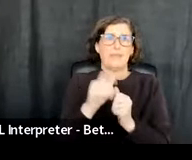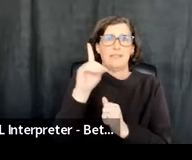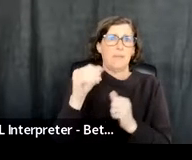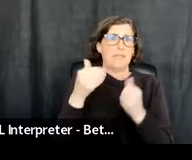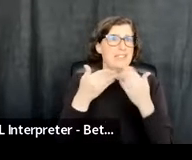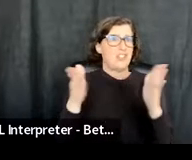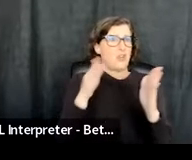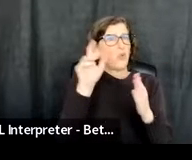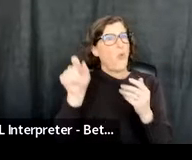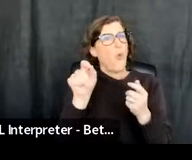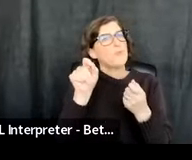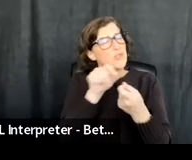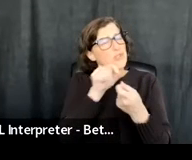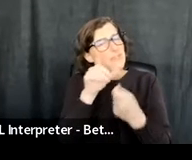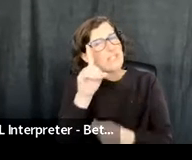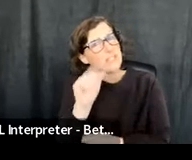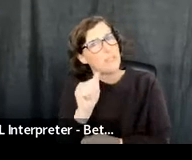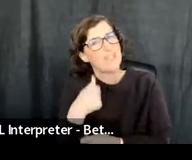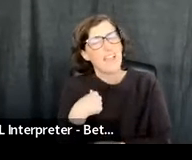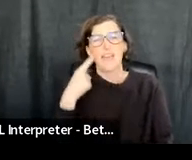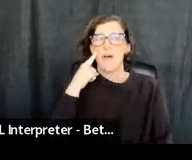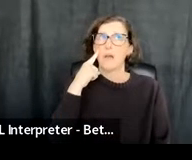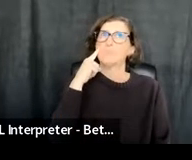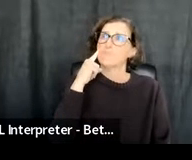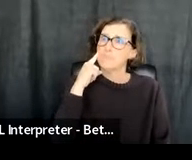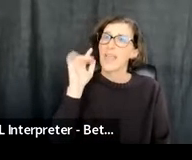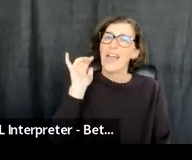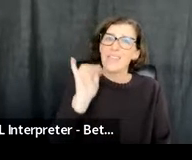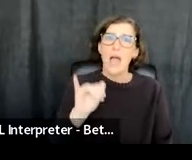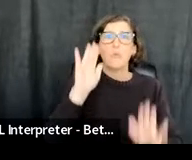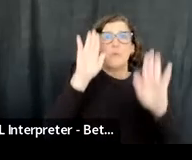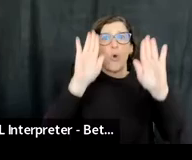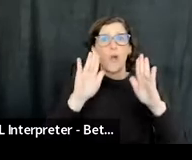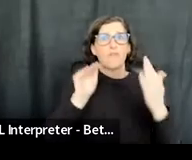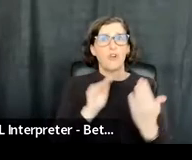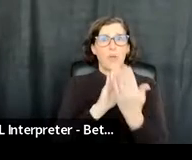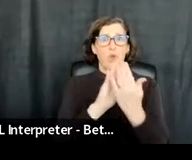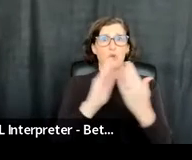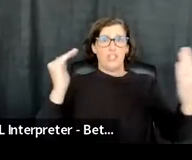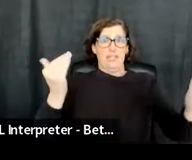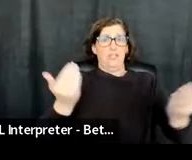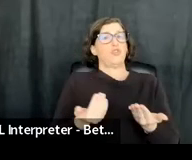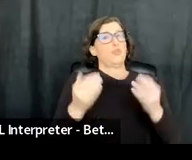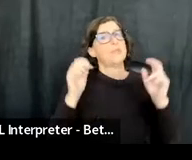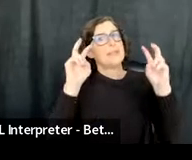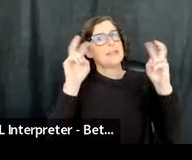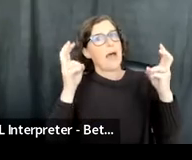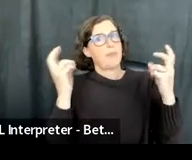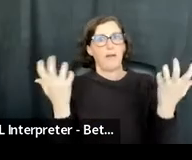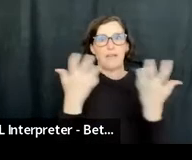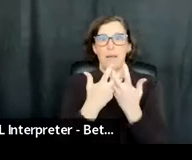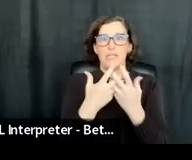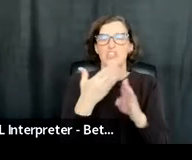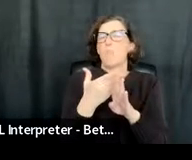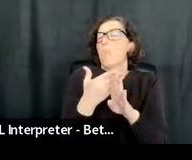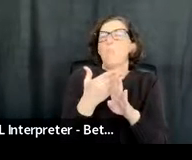thought that wouldn't that be a wonderful way to introduce this topic of accommodation before it